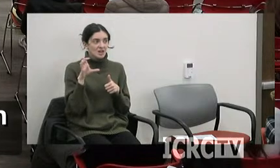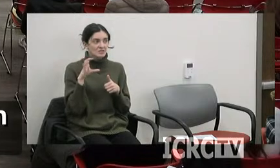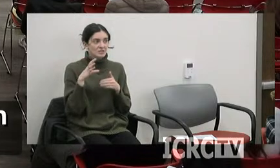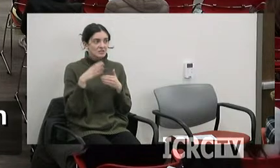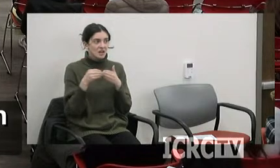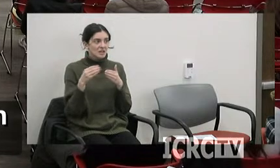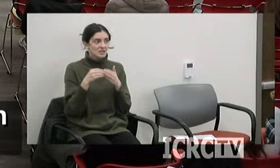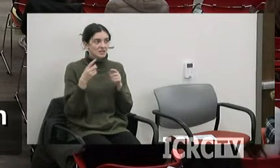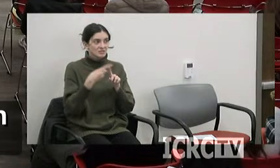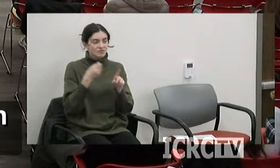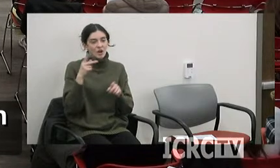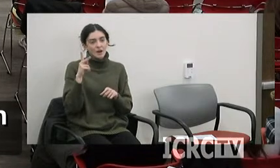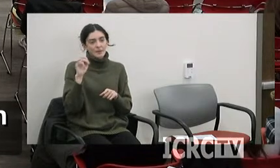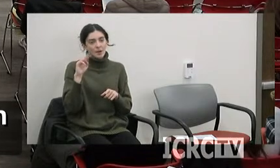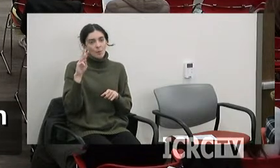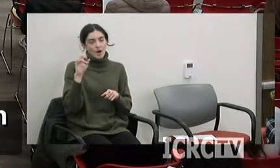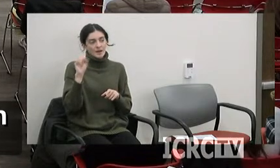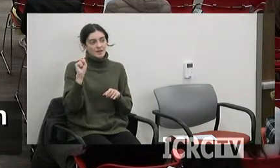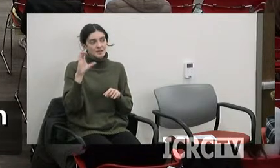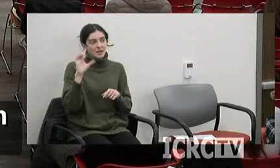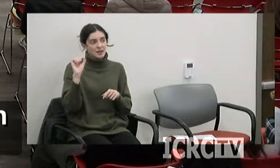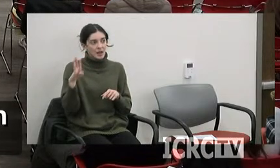Milford to use for students in need.